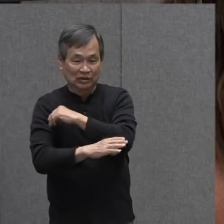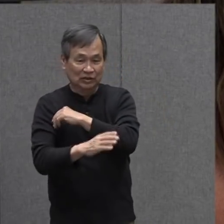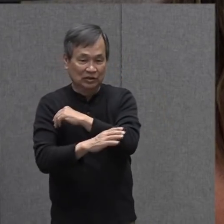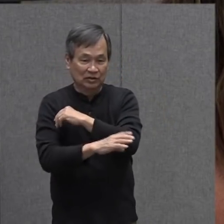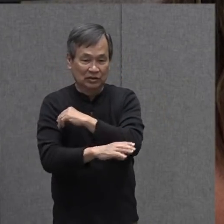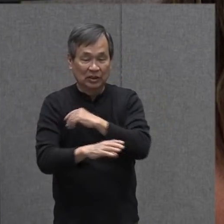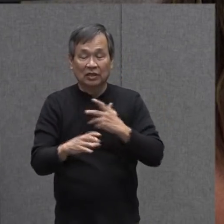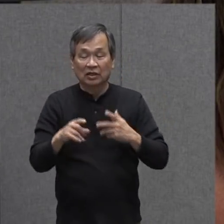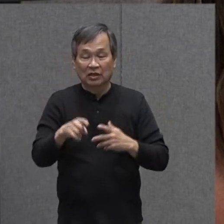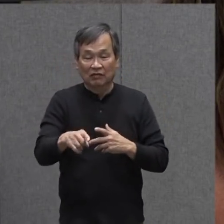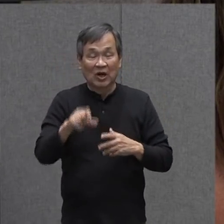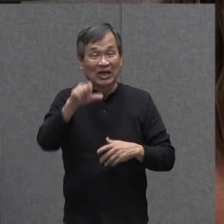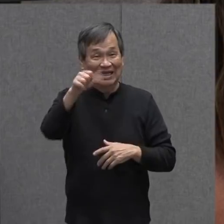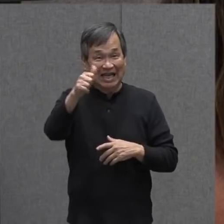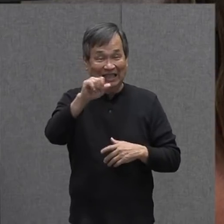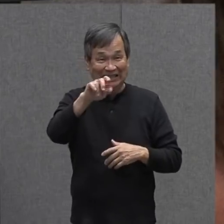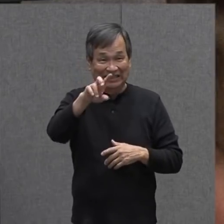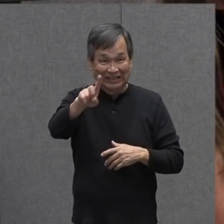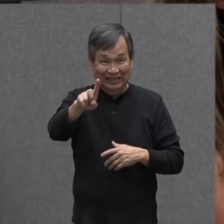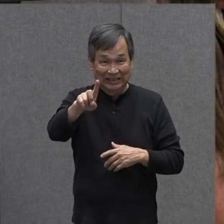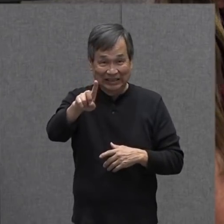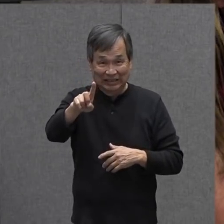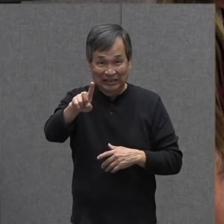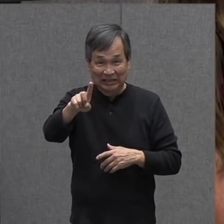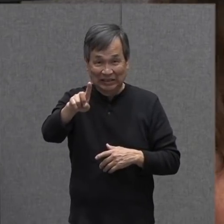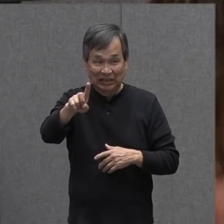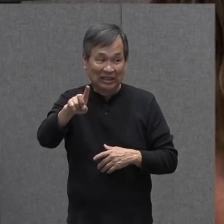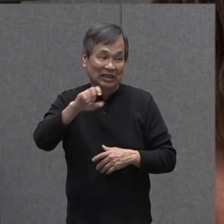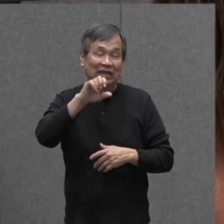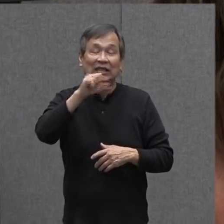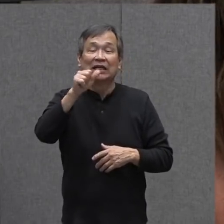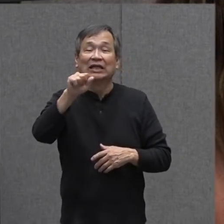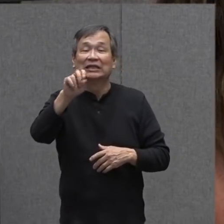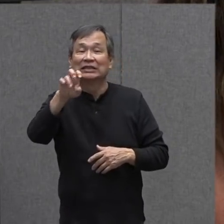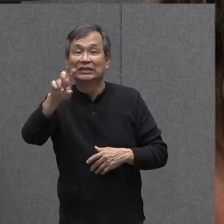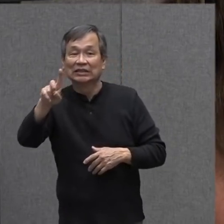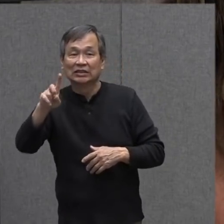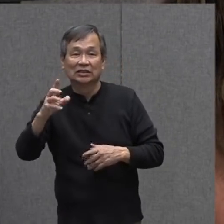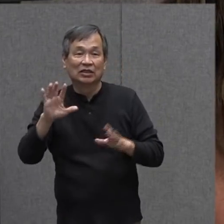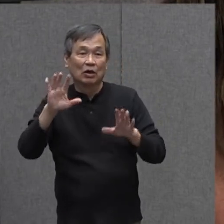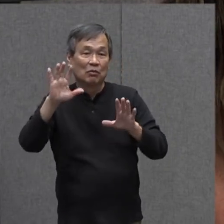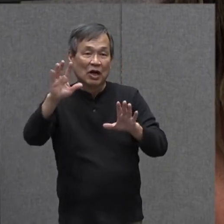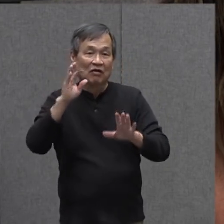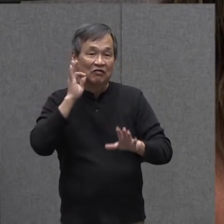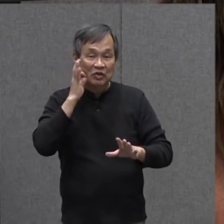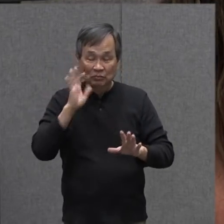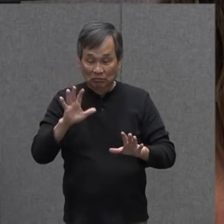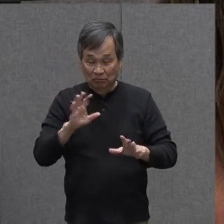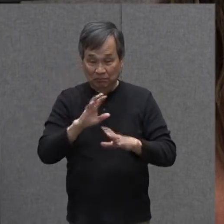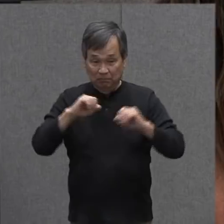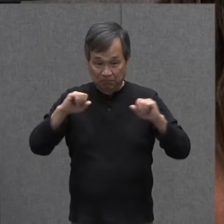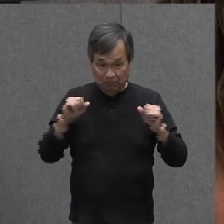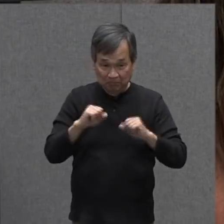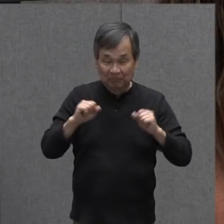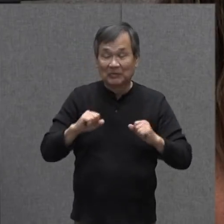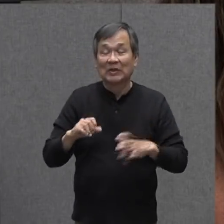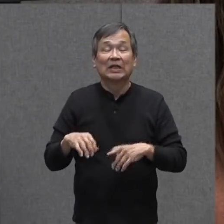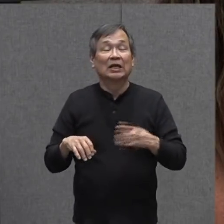Right, 120 is easier to double, and then I can work with the 9 afterwards. So 120 doubled is